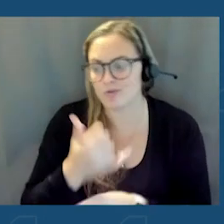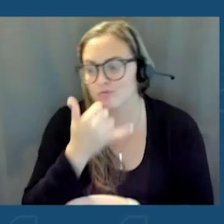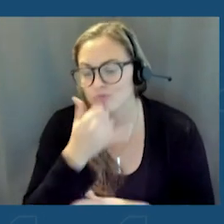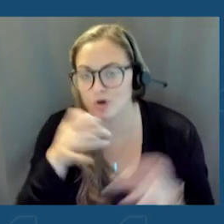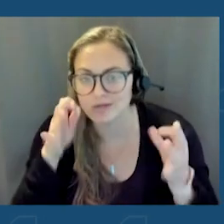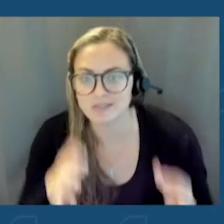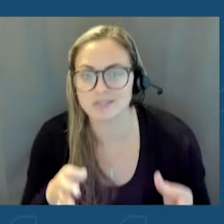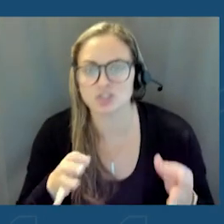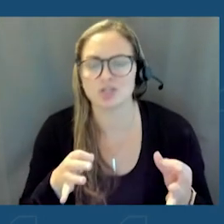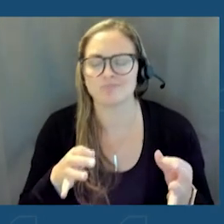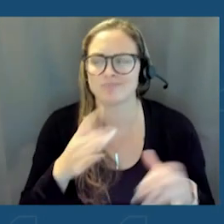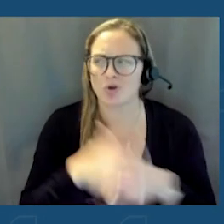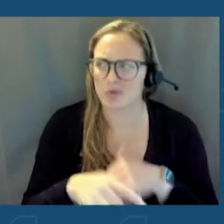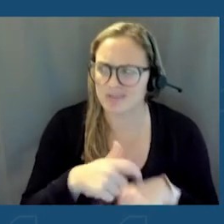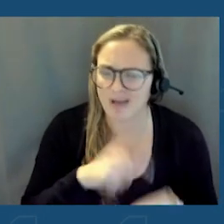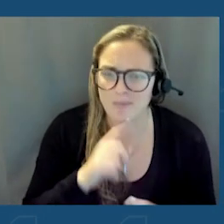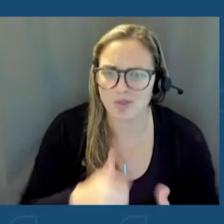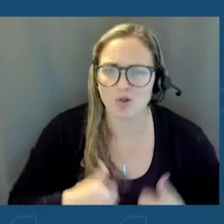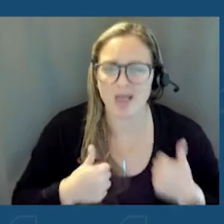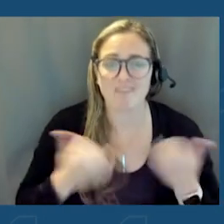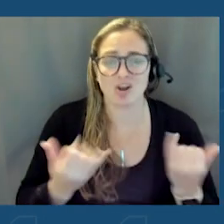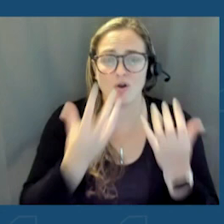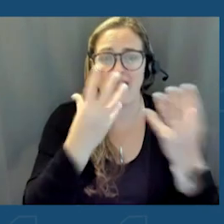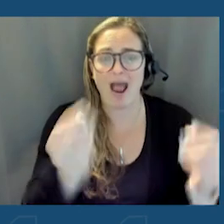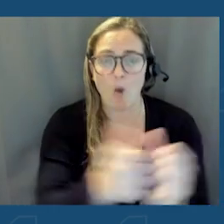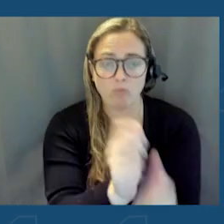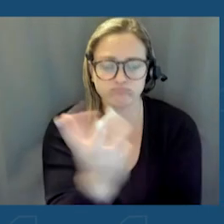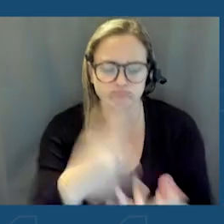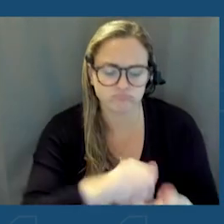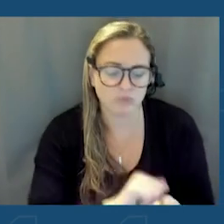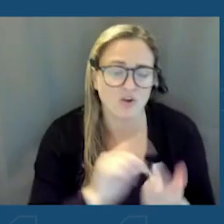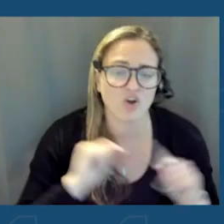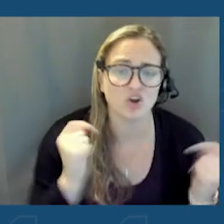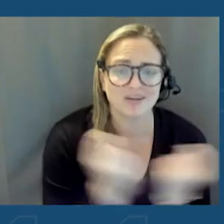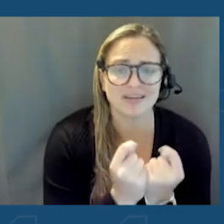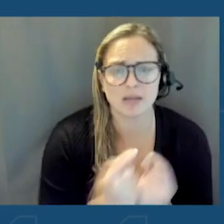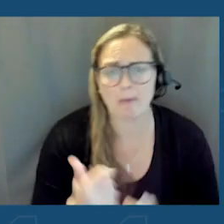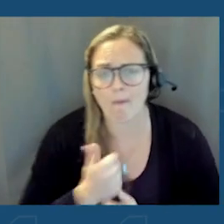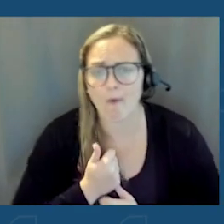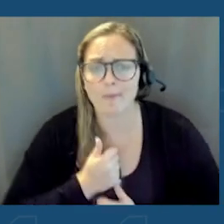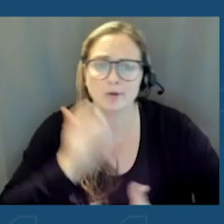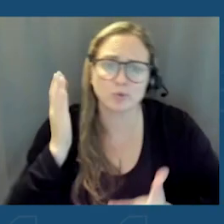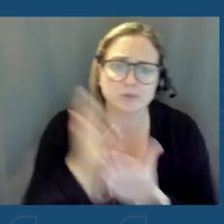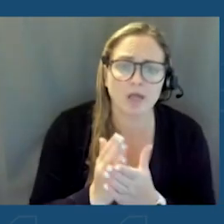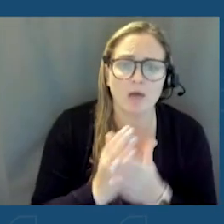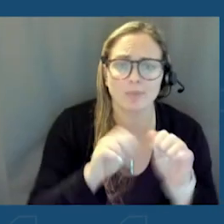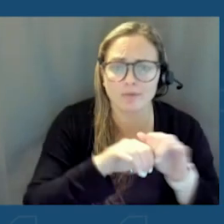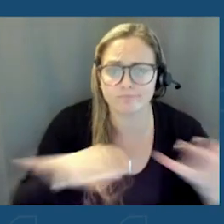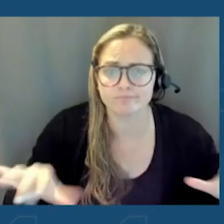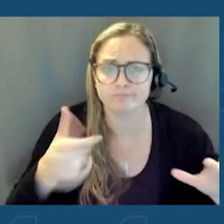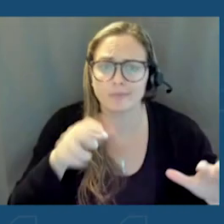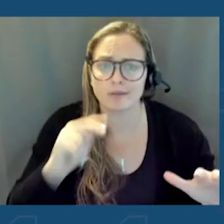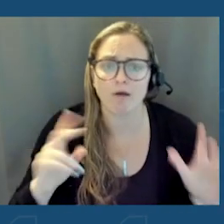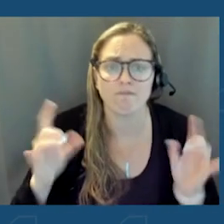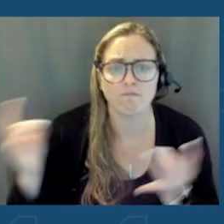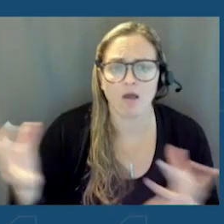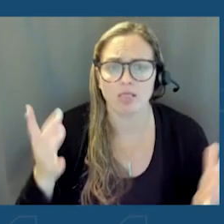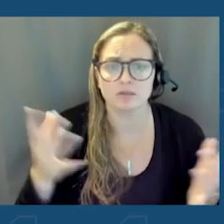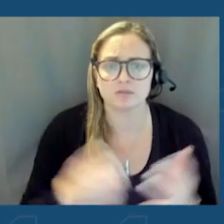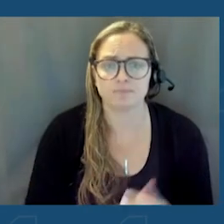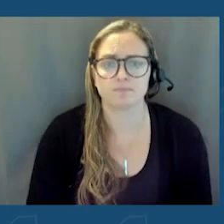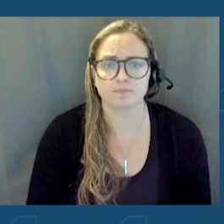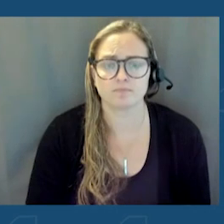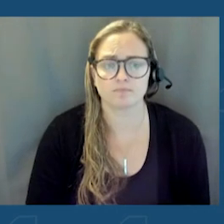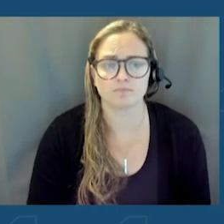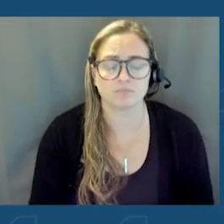their lives. They're out there now as part of our team, part of our army, to stop the specter of gun violence. So we've tripled the